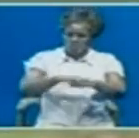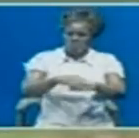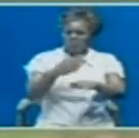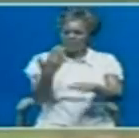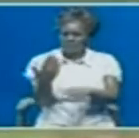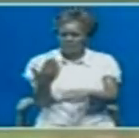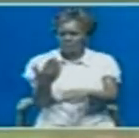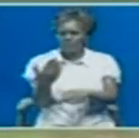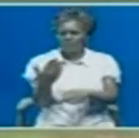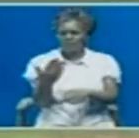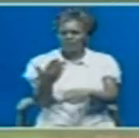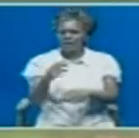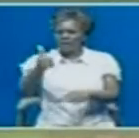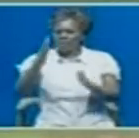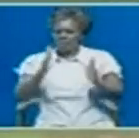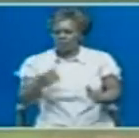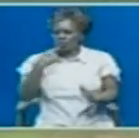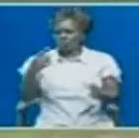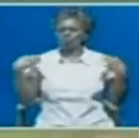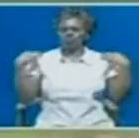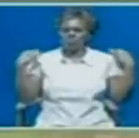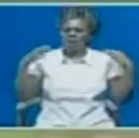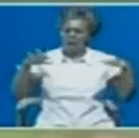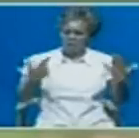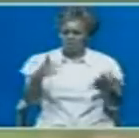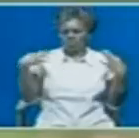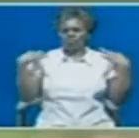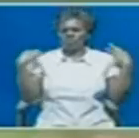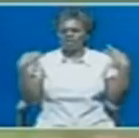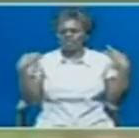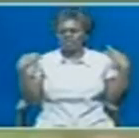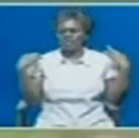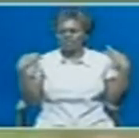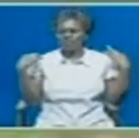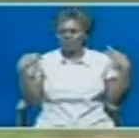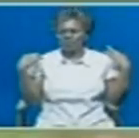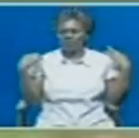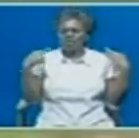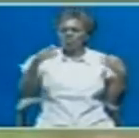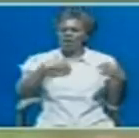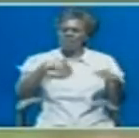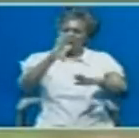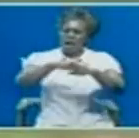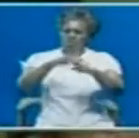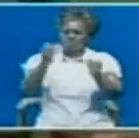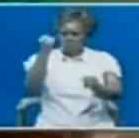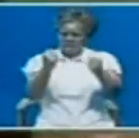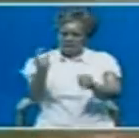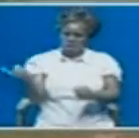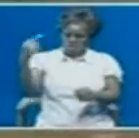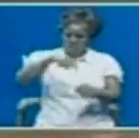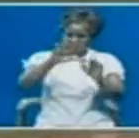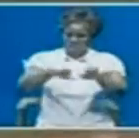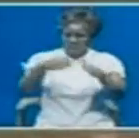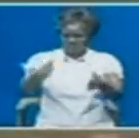Mm-hmm. And someone says you're addressed by the way you're dressed. Hello. Mm-hmm. Jeff, I know you have a good car. Mm-hmm. When you come into a parking somewhere,